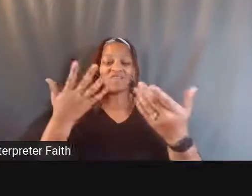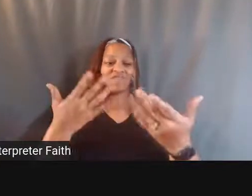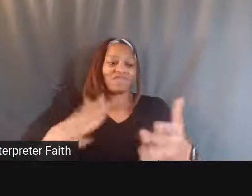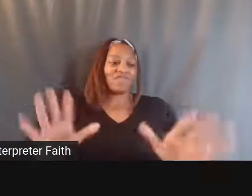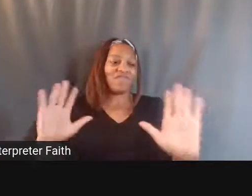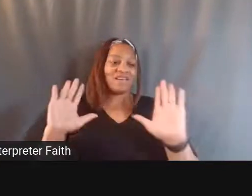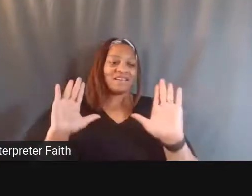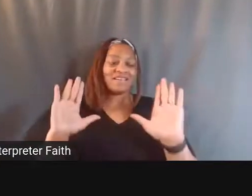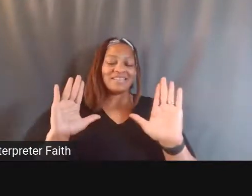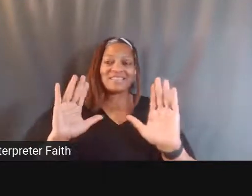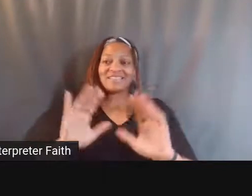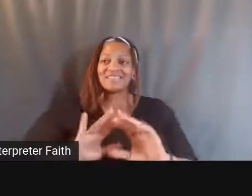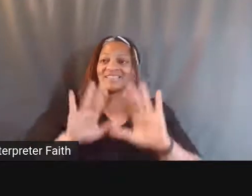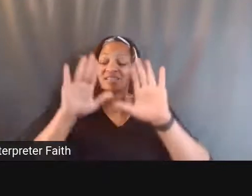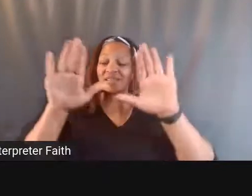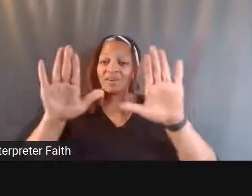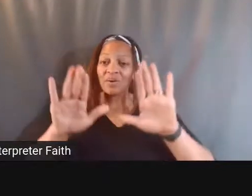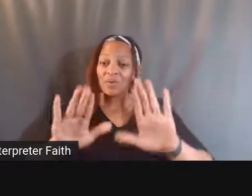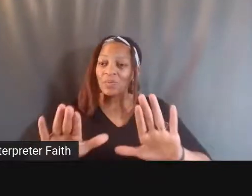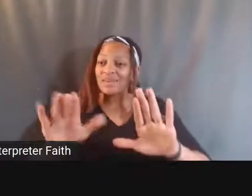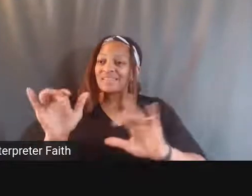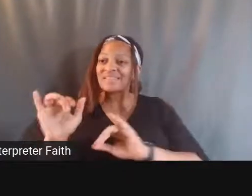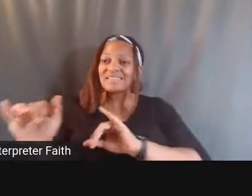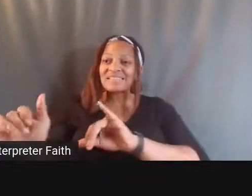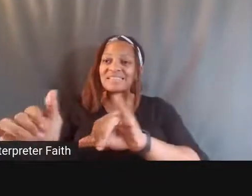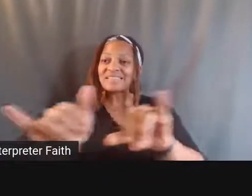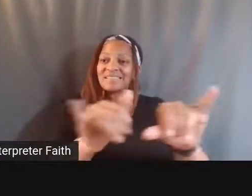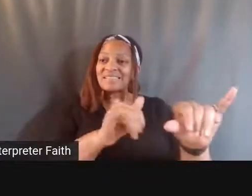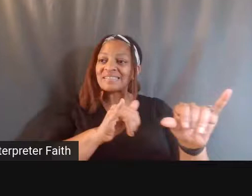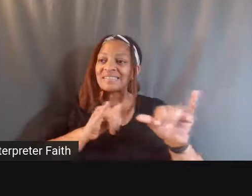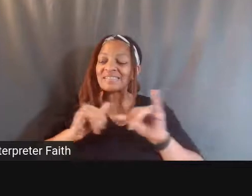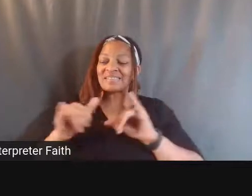spectacular as we are, and so it is.